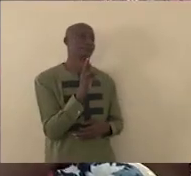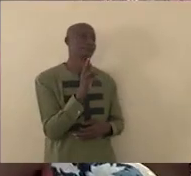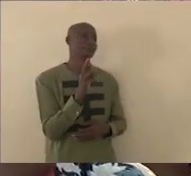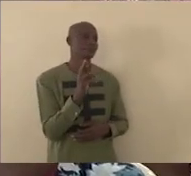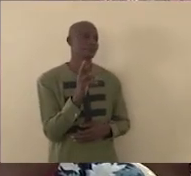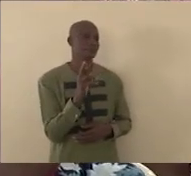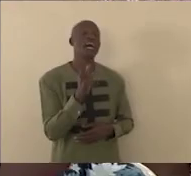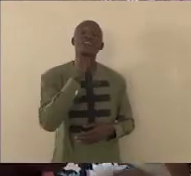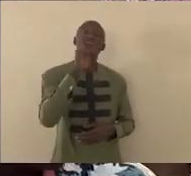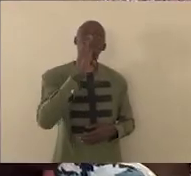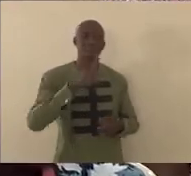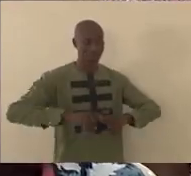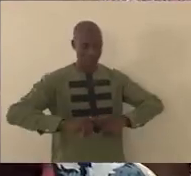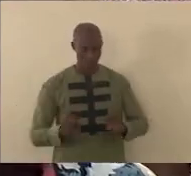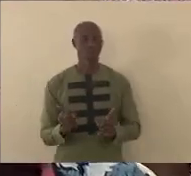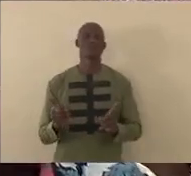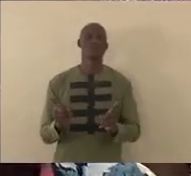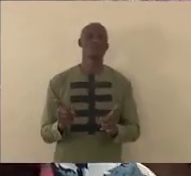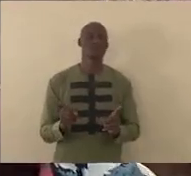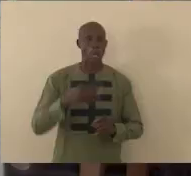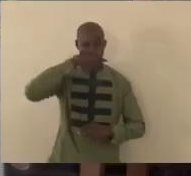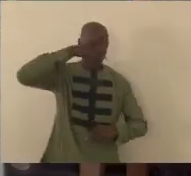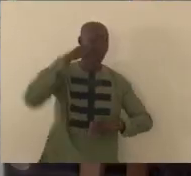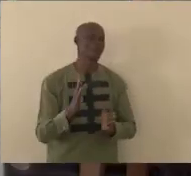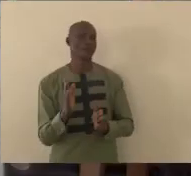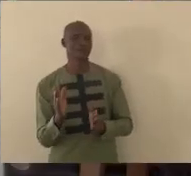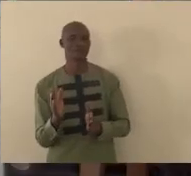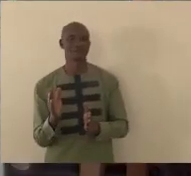are nothing but a bunch of bandits